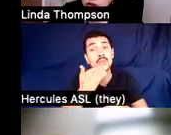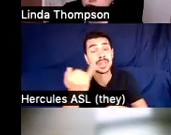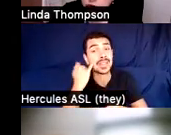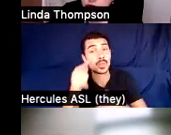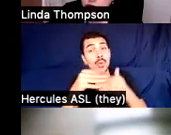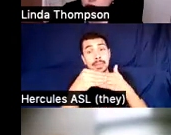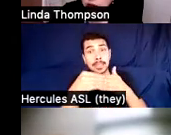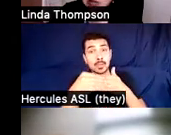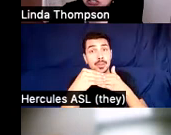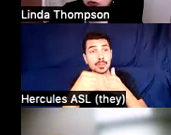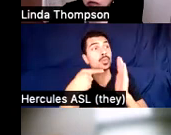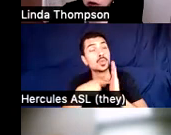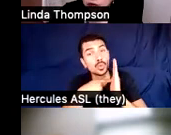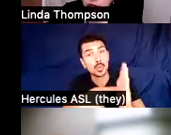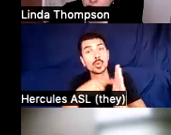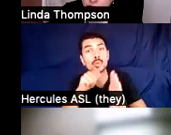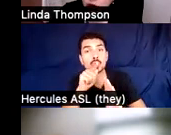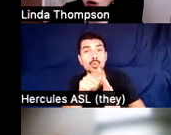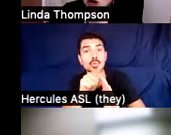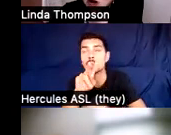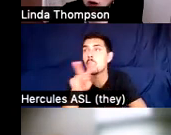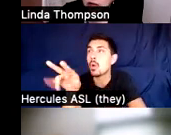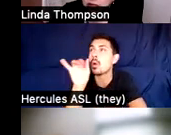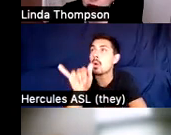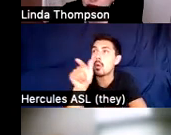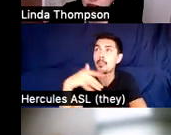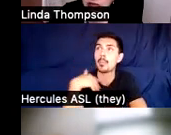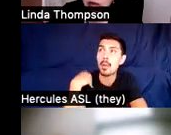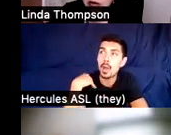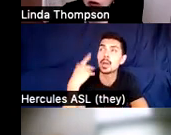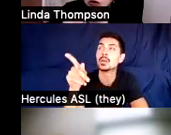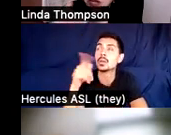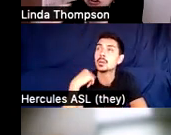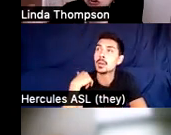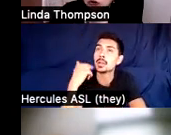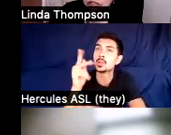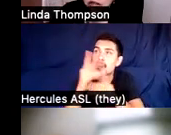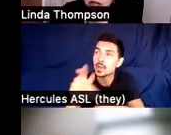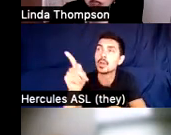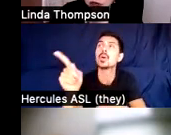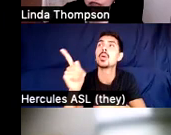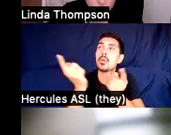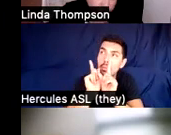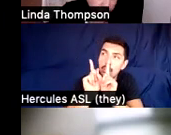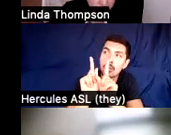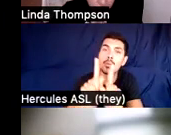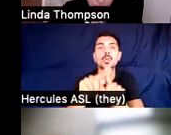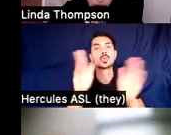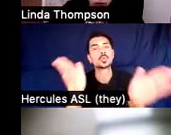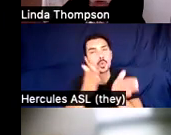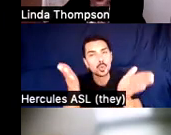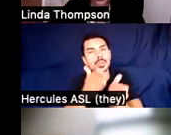leadership shows you by doing it with you or walking alongside or encouraging you to do